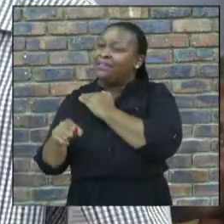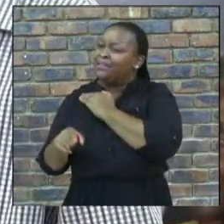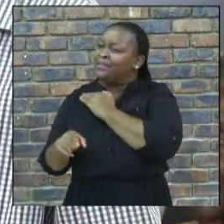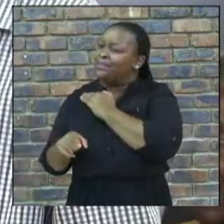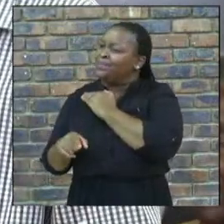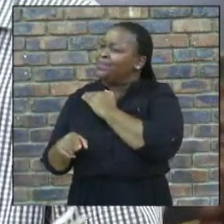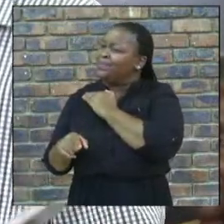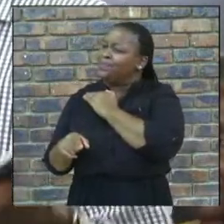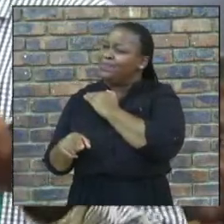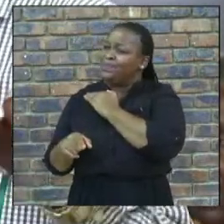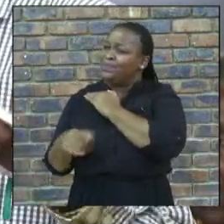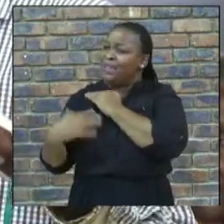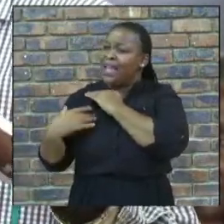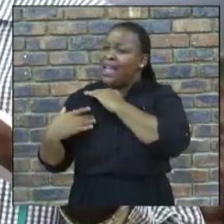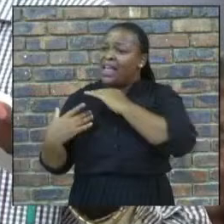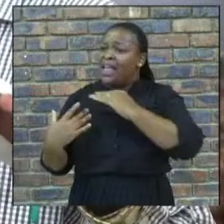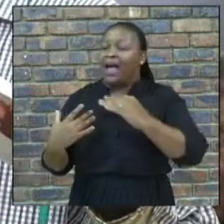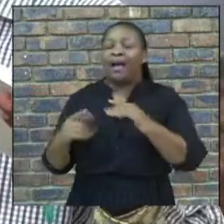the community